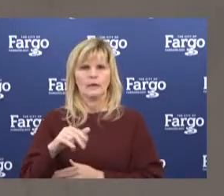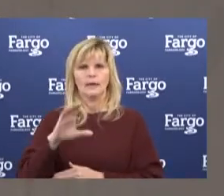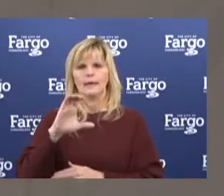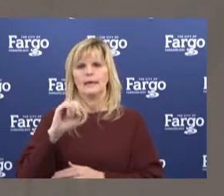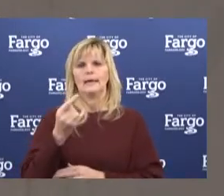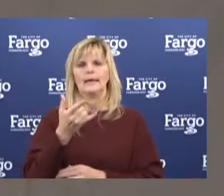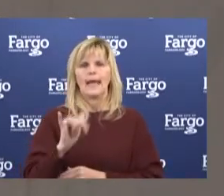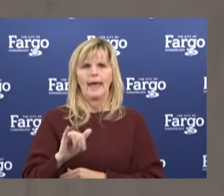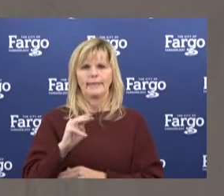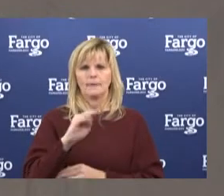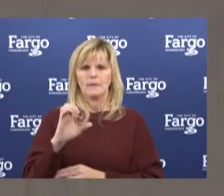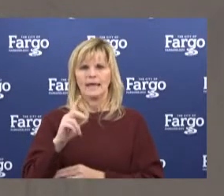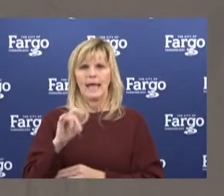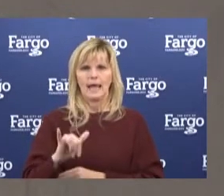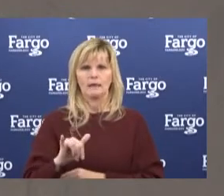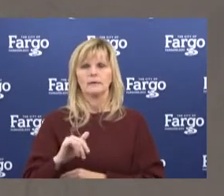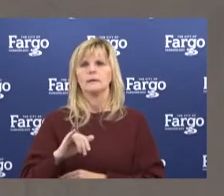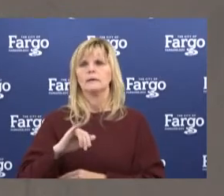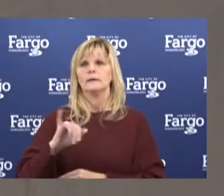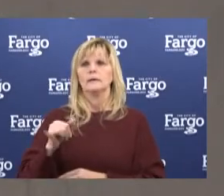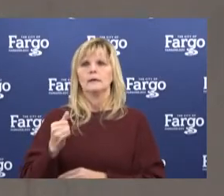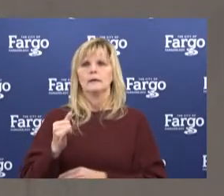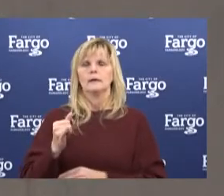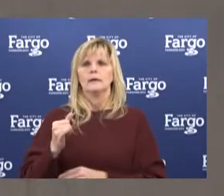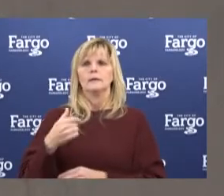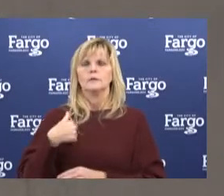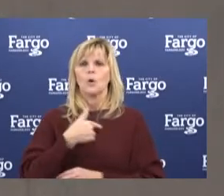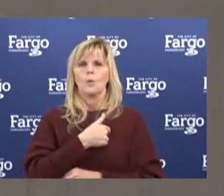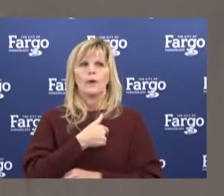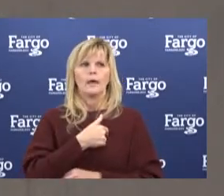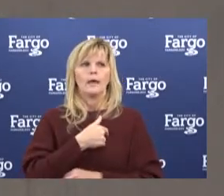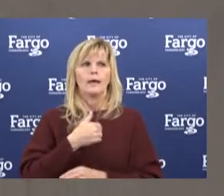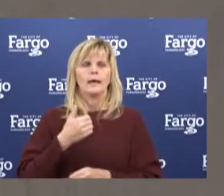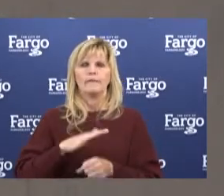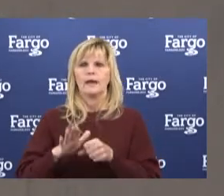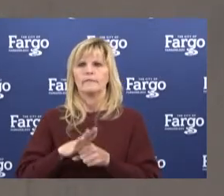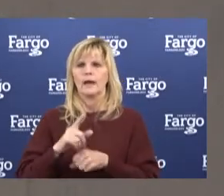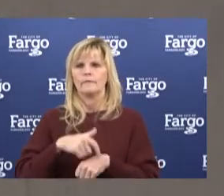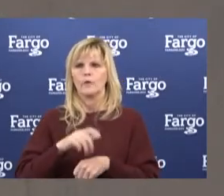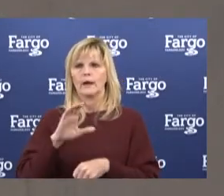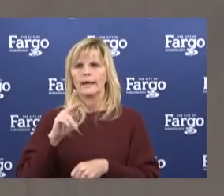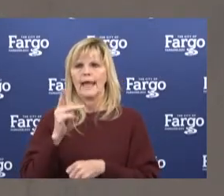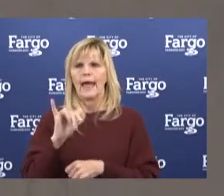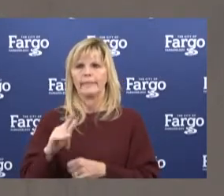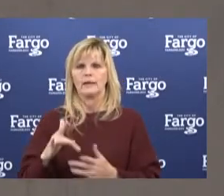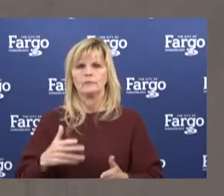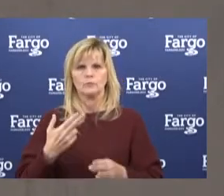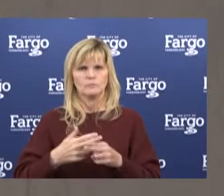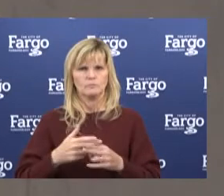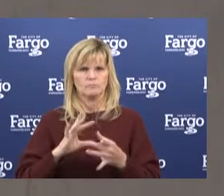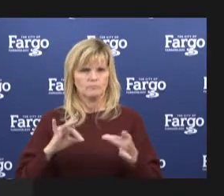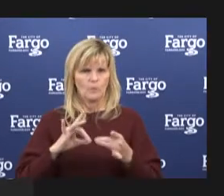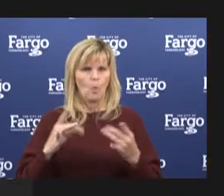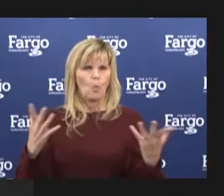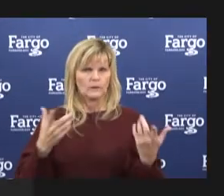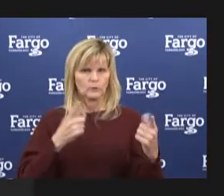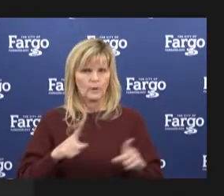McKay. I know Jim Haney is on. He has given his time to Kathy to speak today and what's going on in Minnesota.